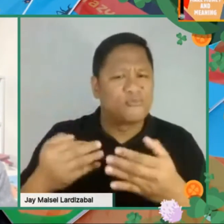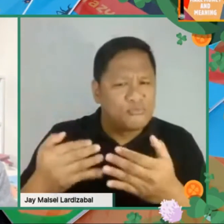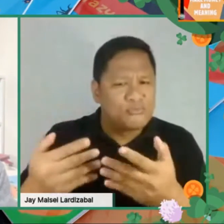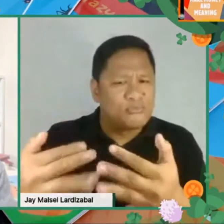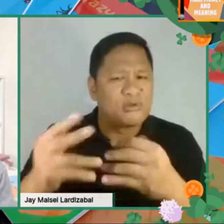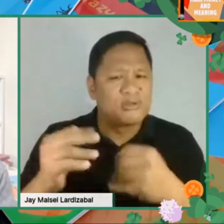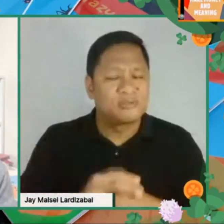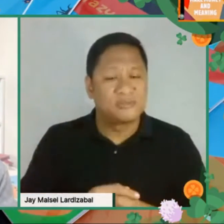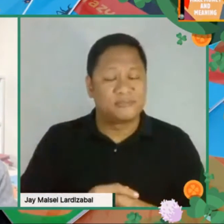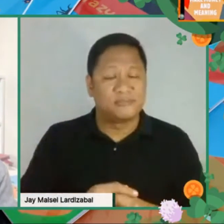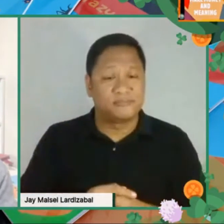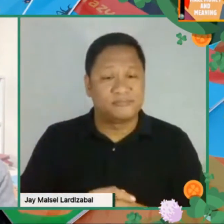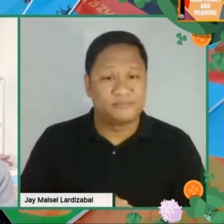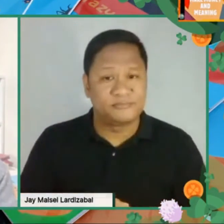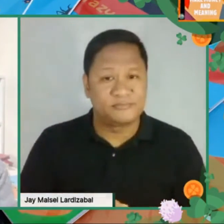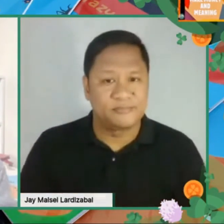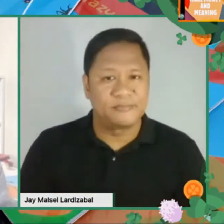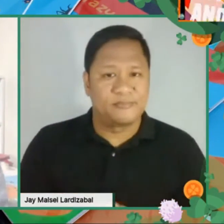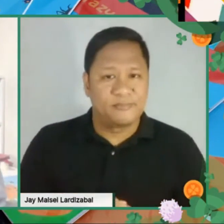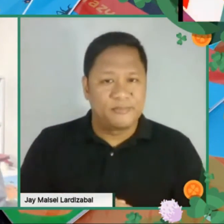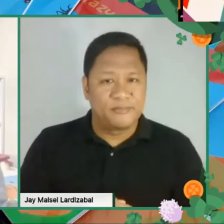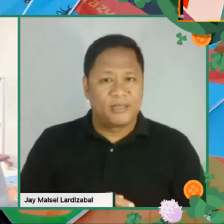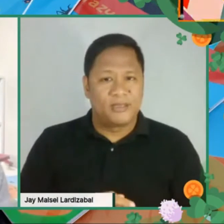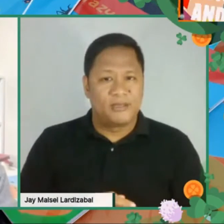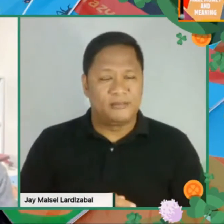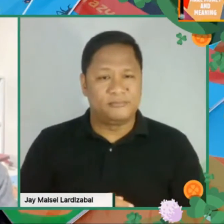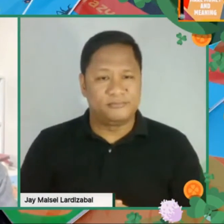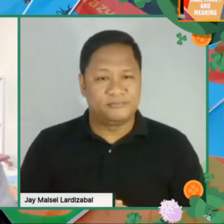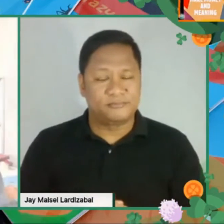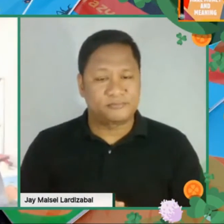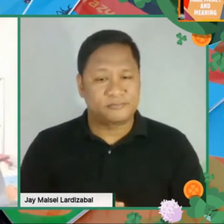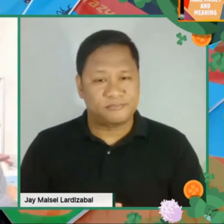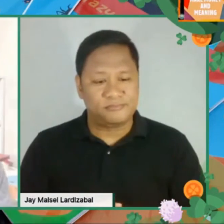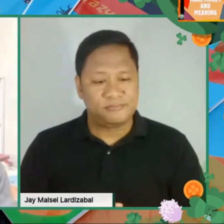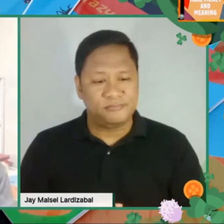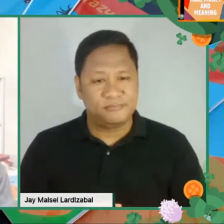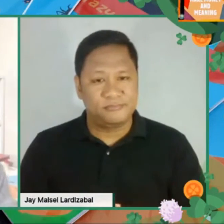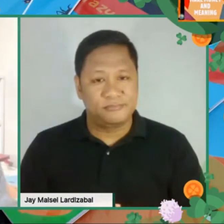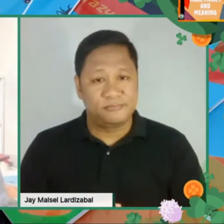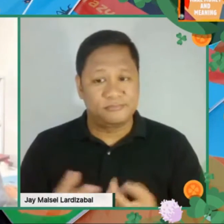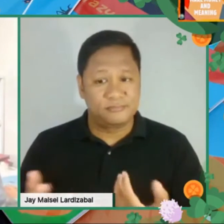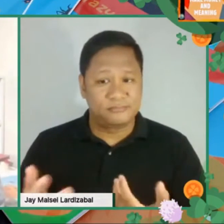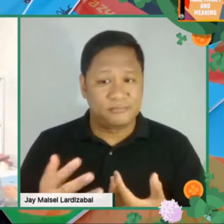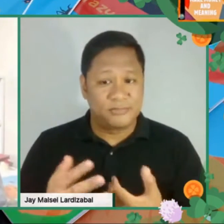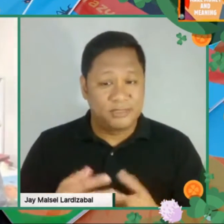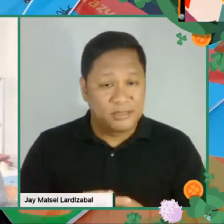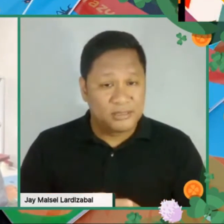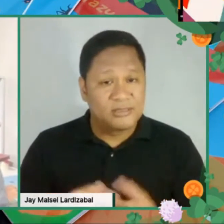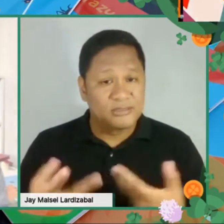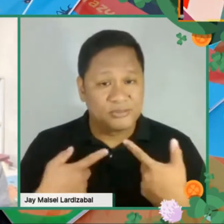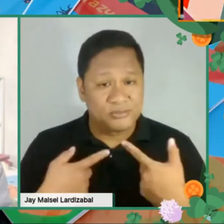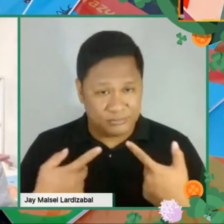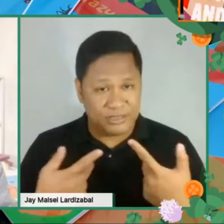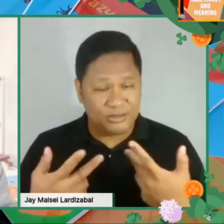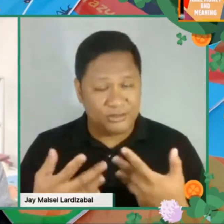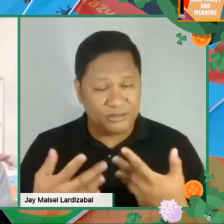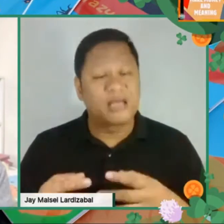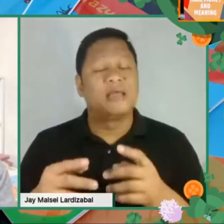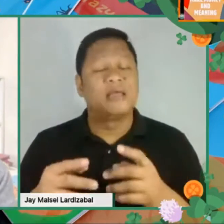it with fresh eyes. Ganun. So Ayun, meron na siyang companion. I see.